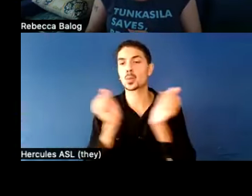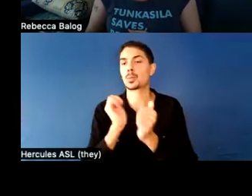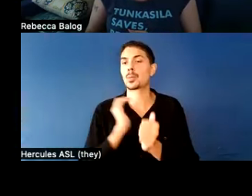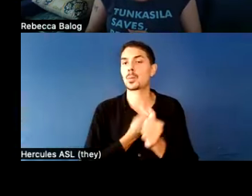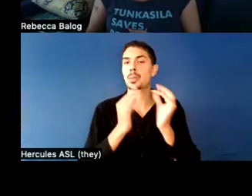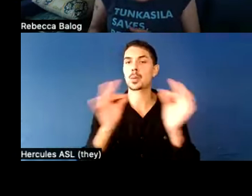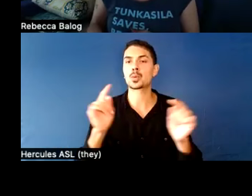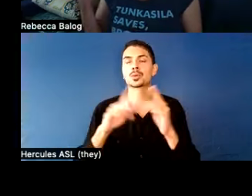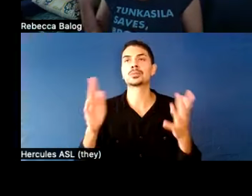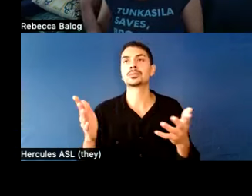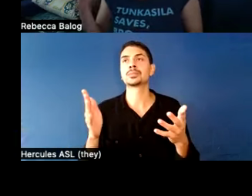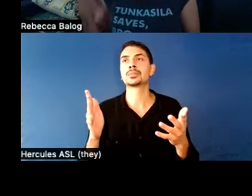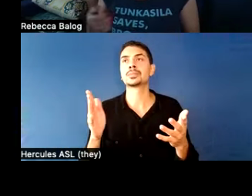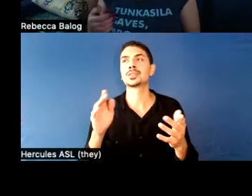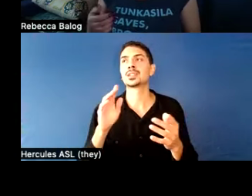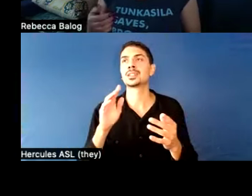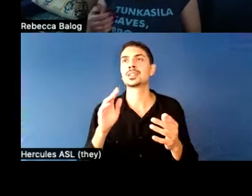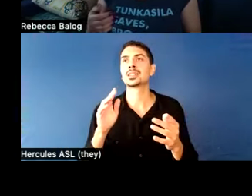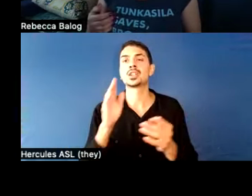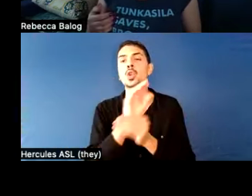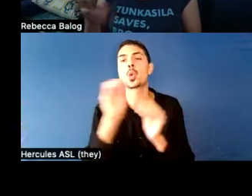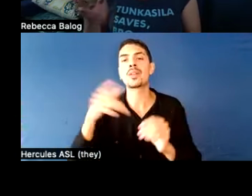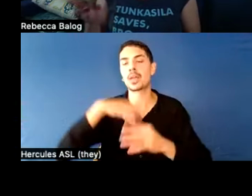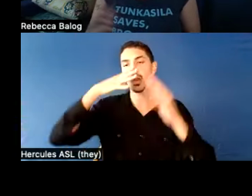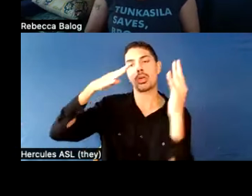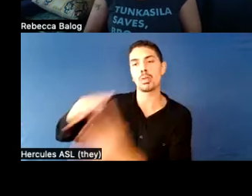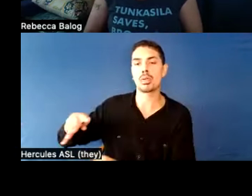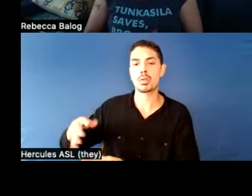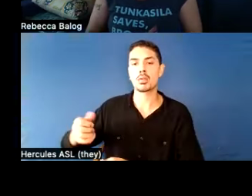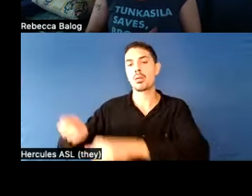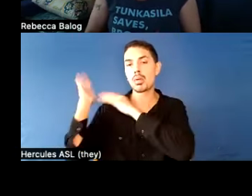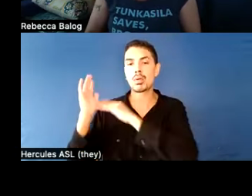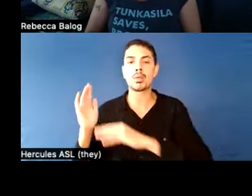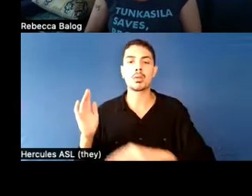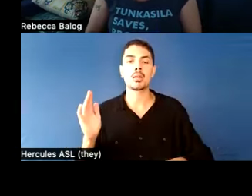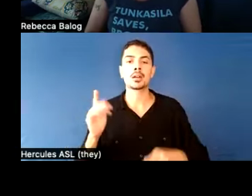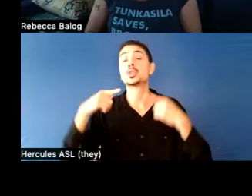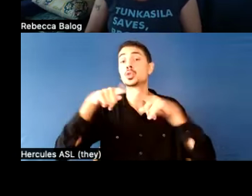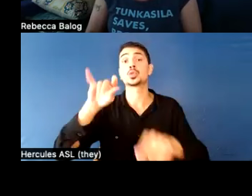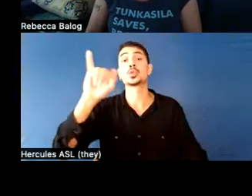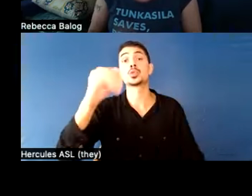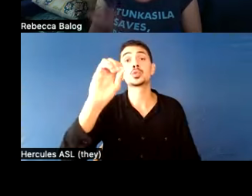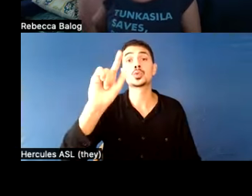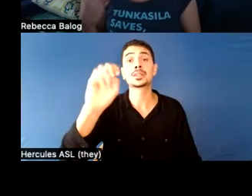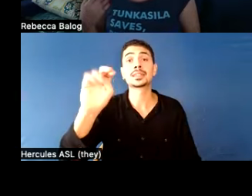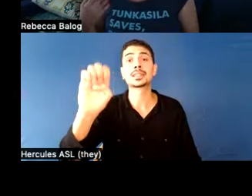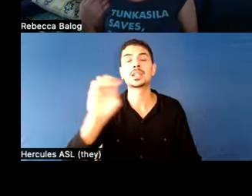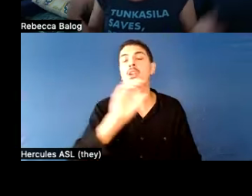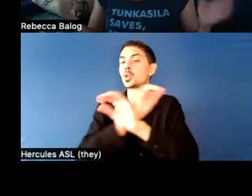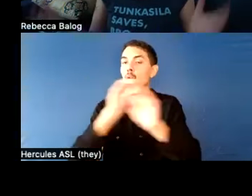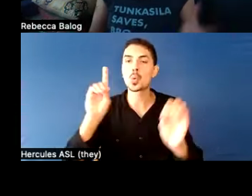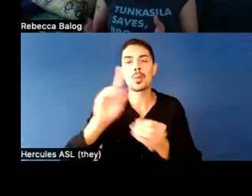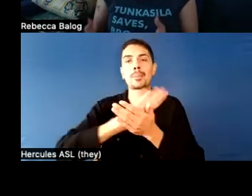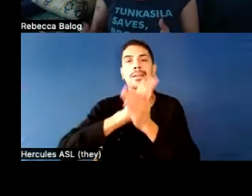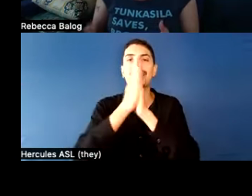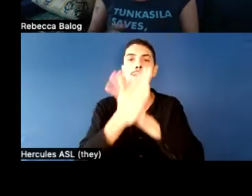make sure that no one's a throwback or during Jolene's presentation, no one's an afterthought, that